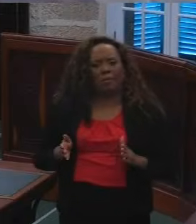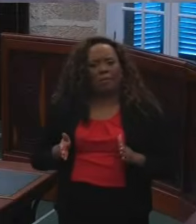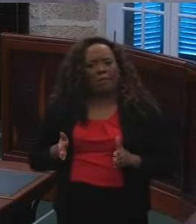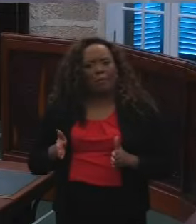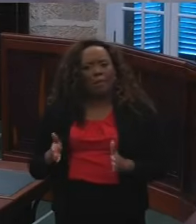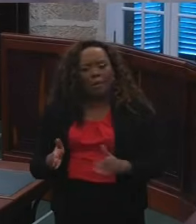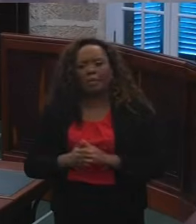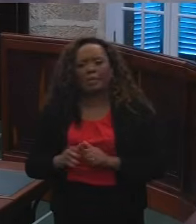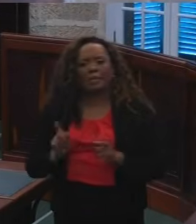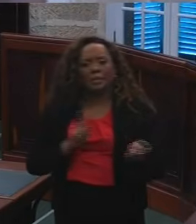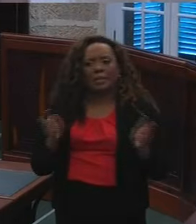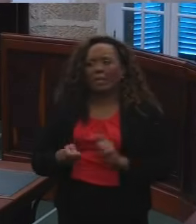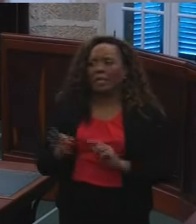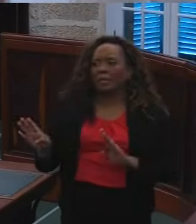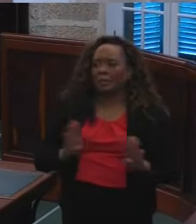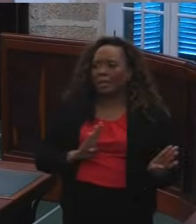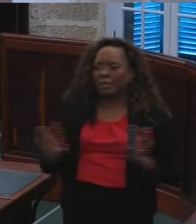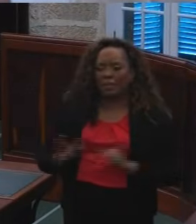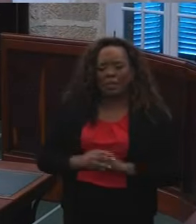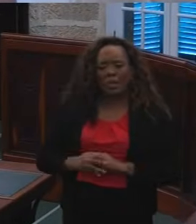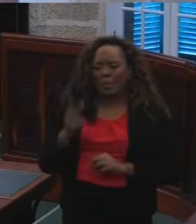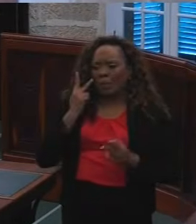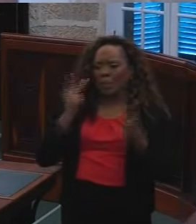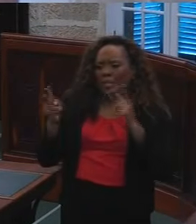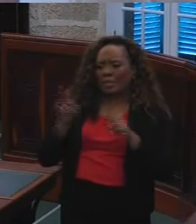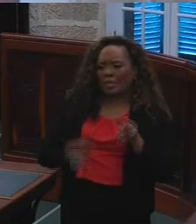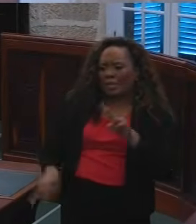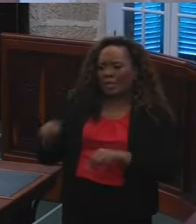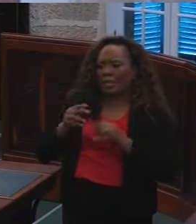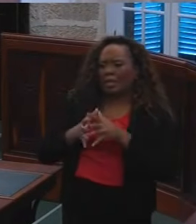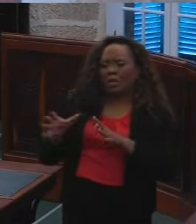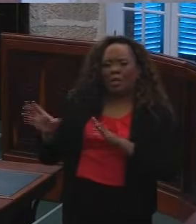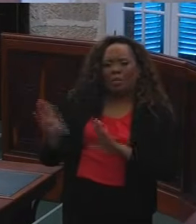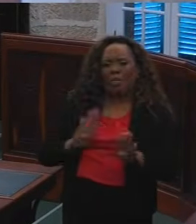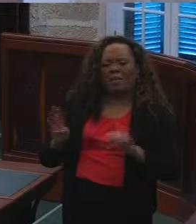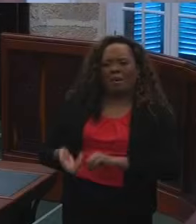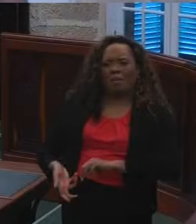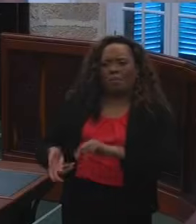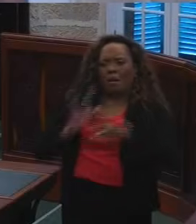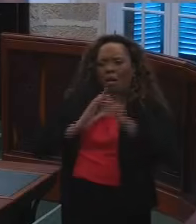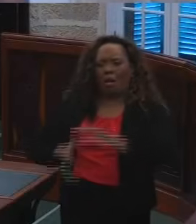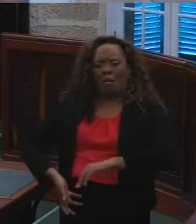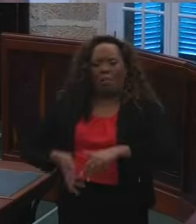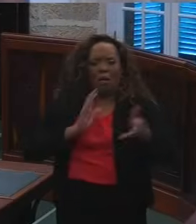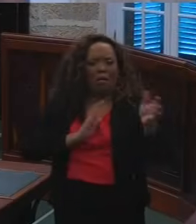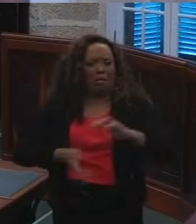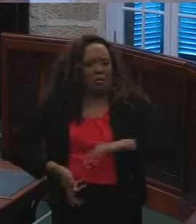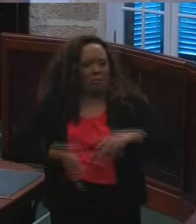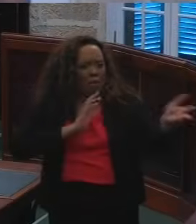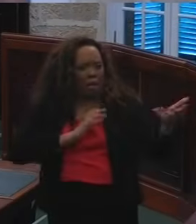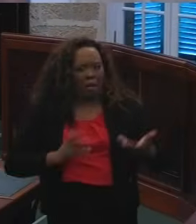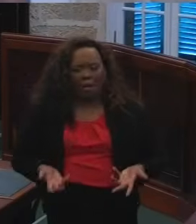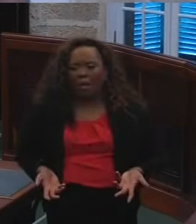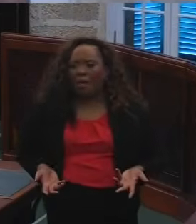happening across this country. We can't continue like that, and there is an oasis of